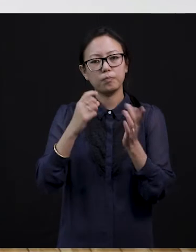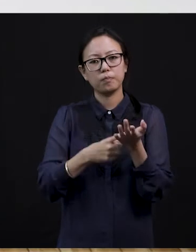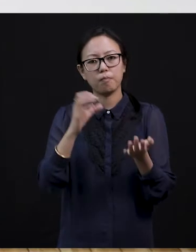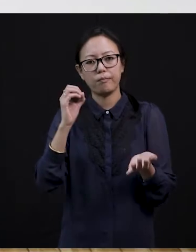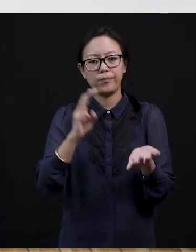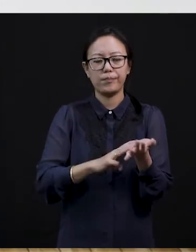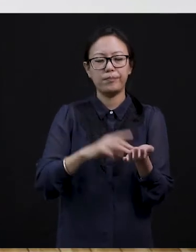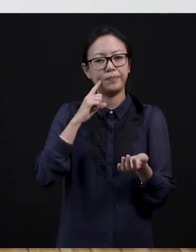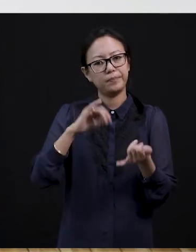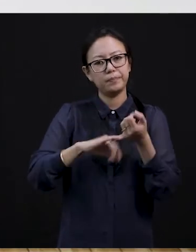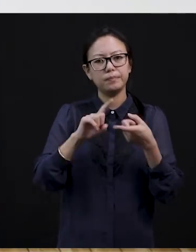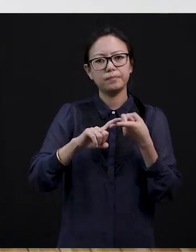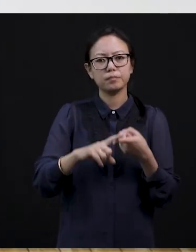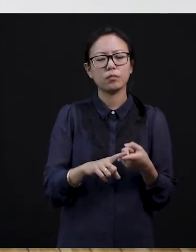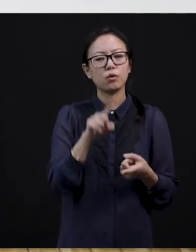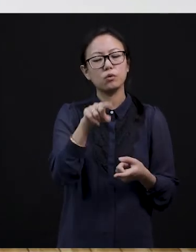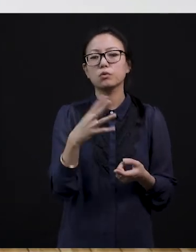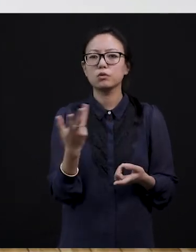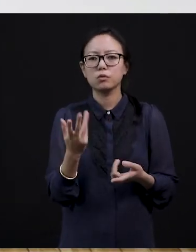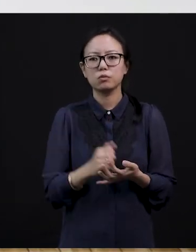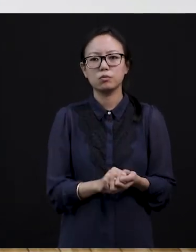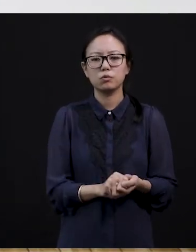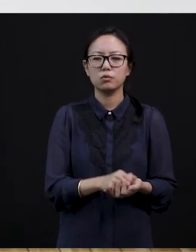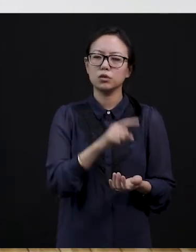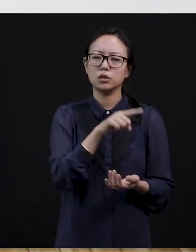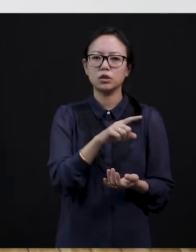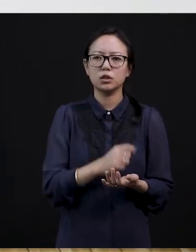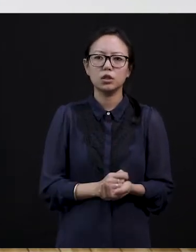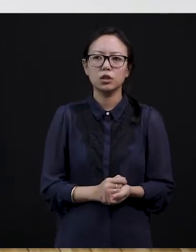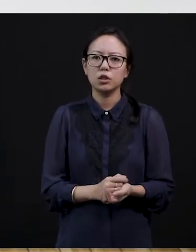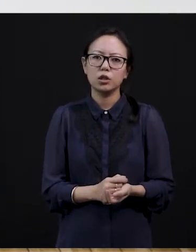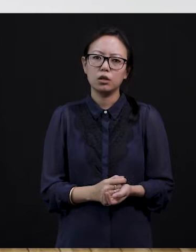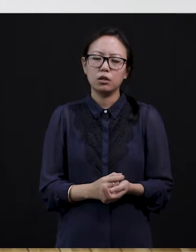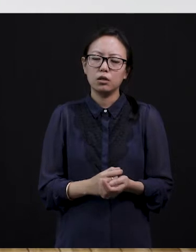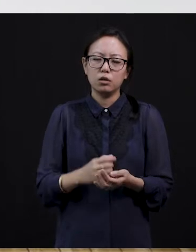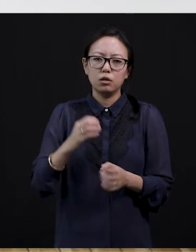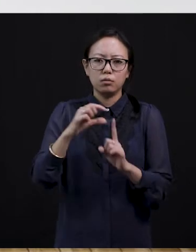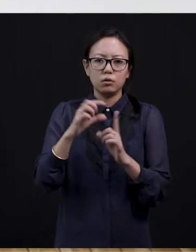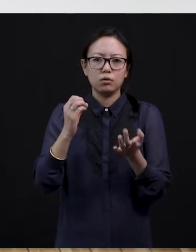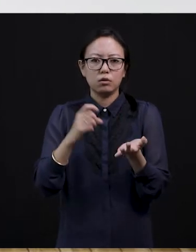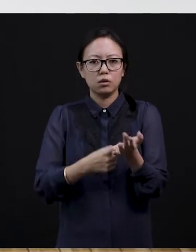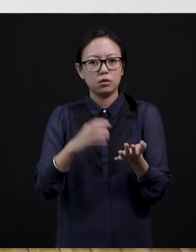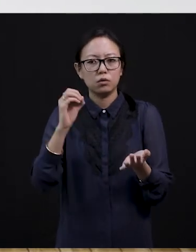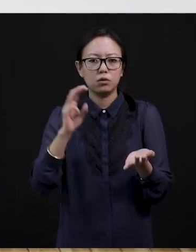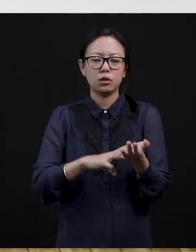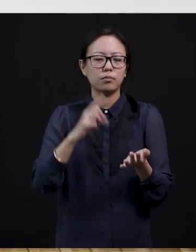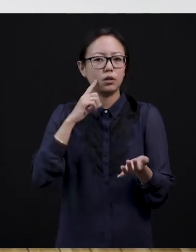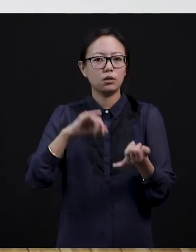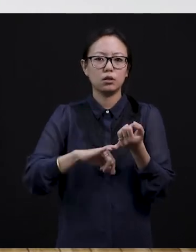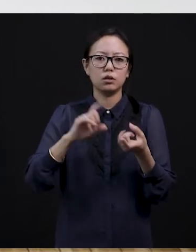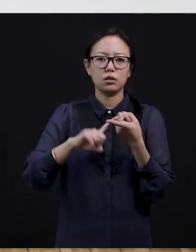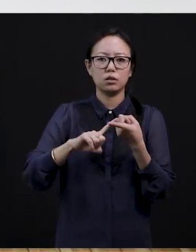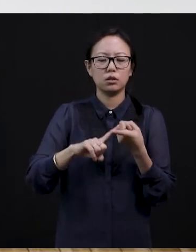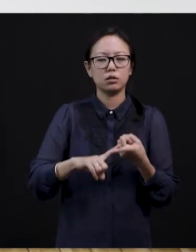is how a democratic country would work. So it is always your participation as a citizen that makes